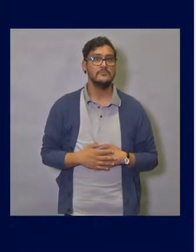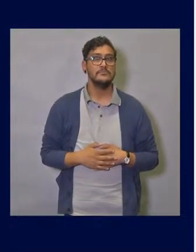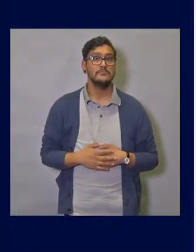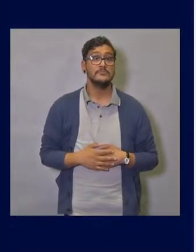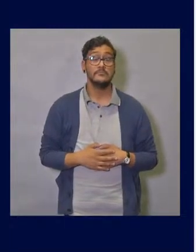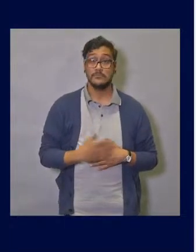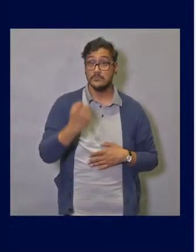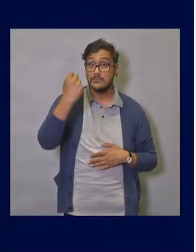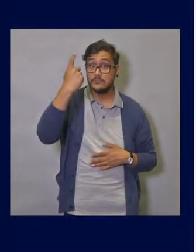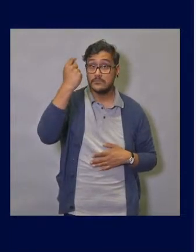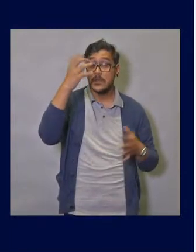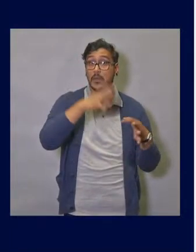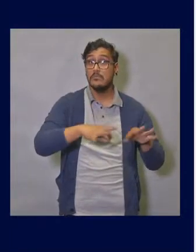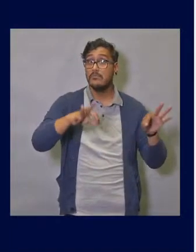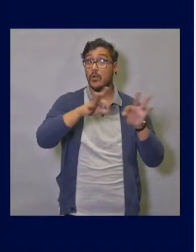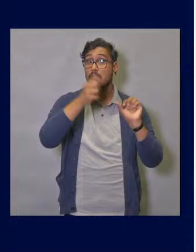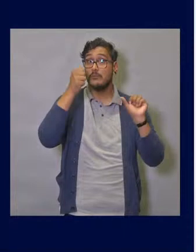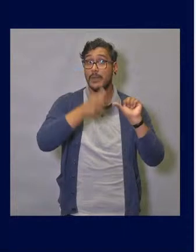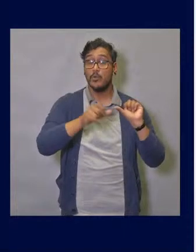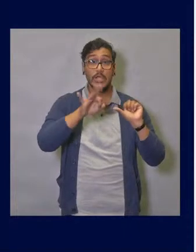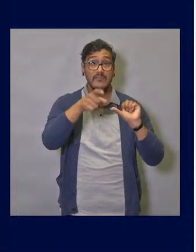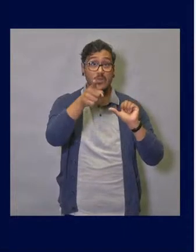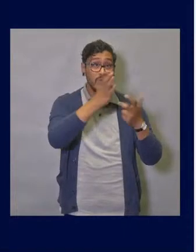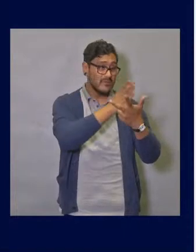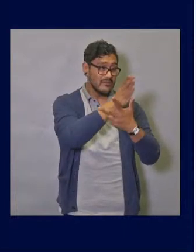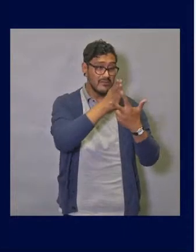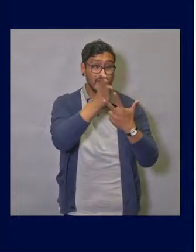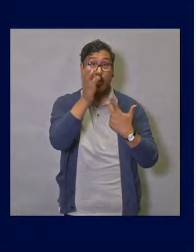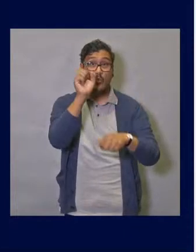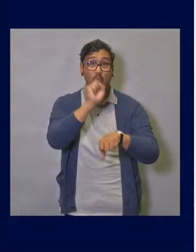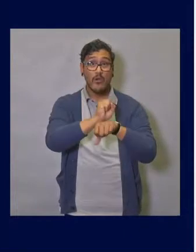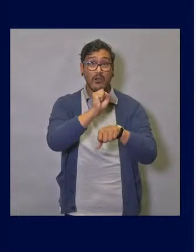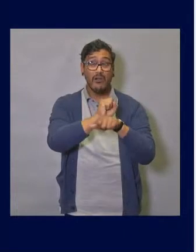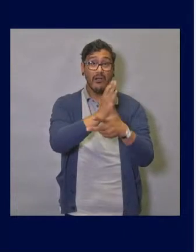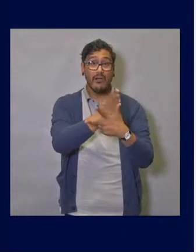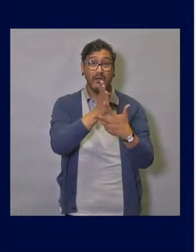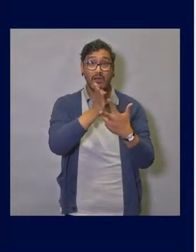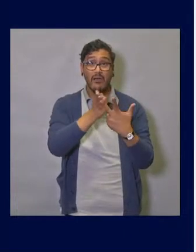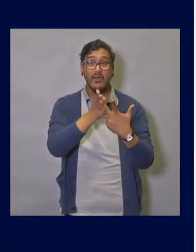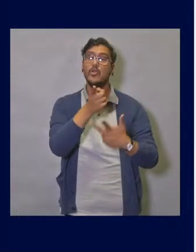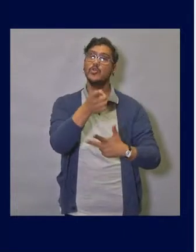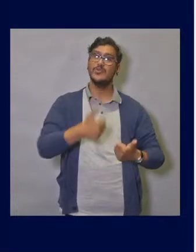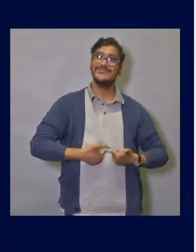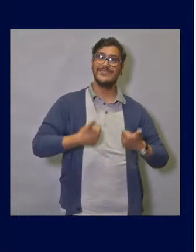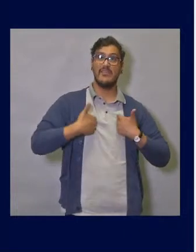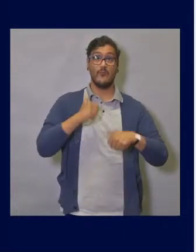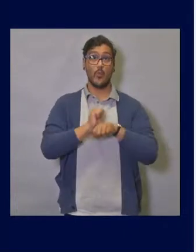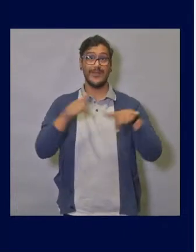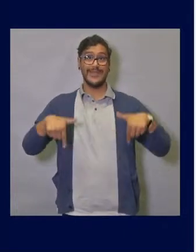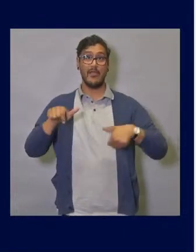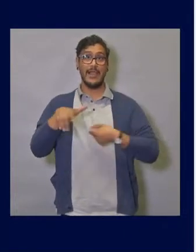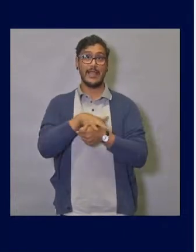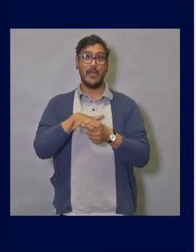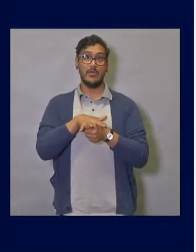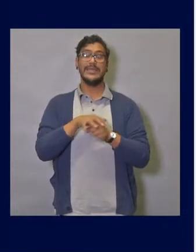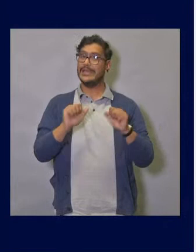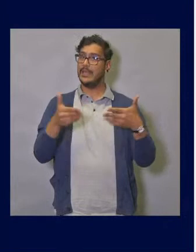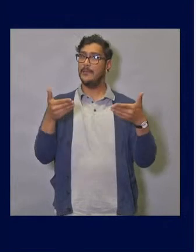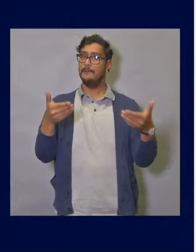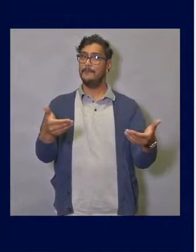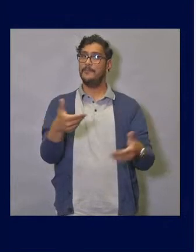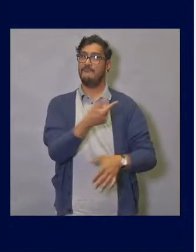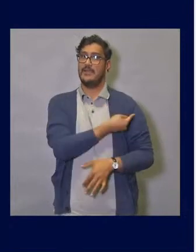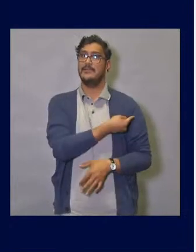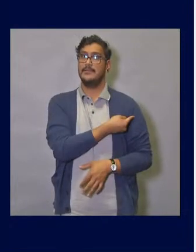if you work in one of these sectors, you can either live or work here in LA County and be eligible to get vaccinated.